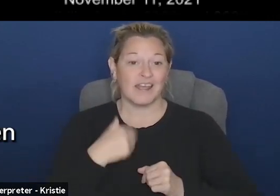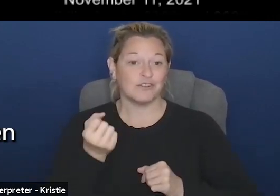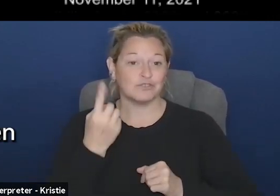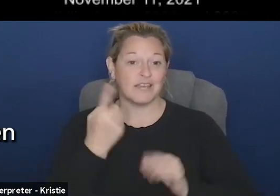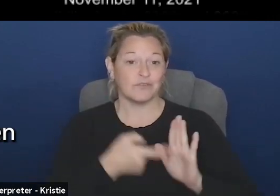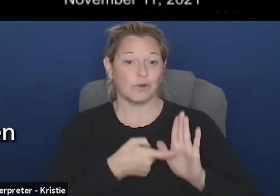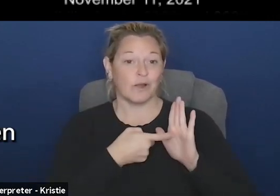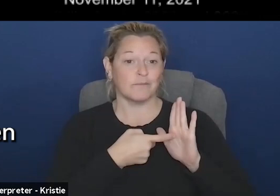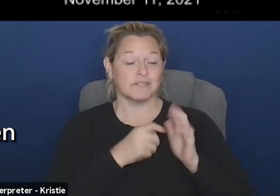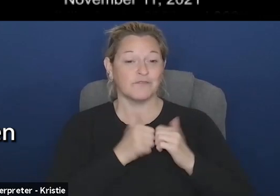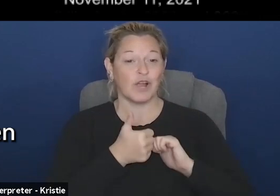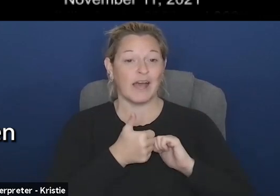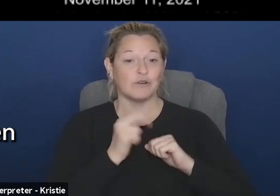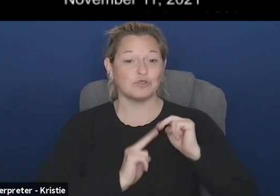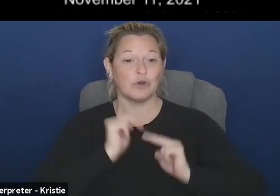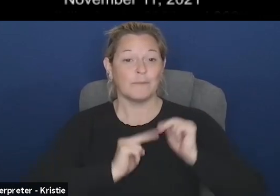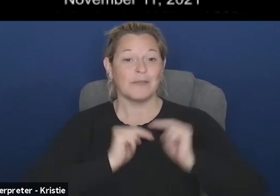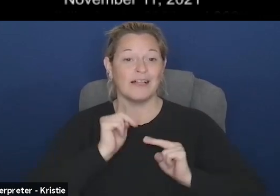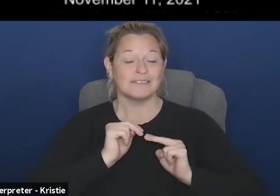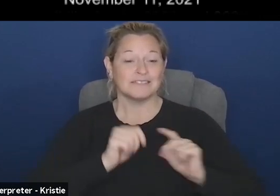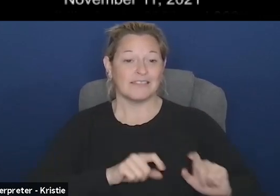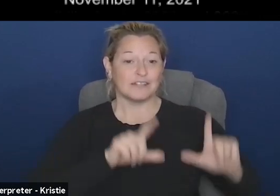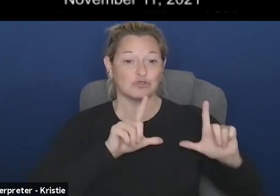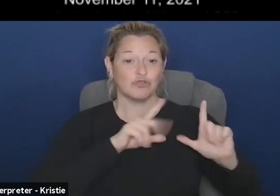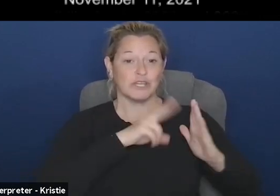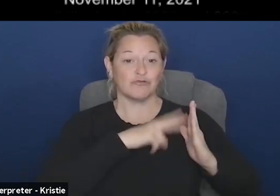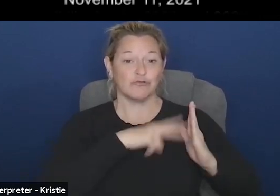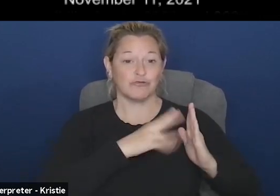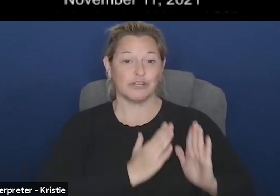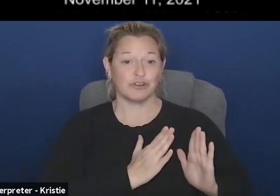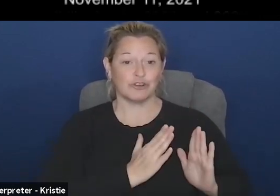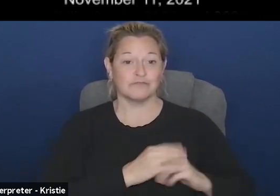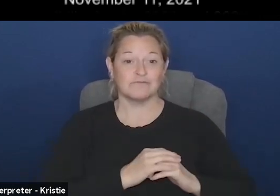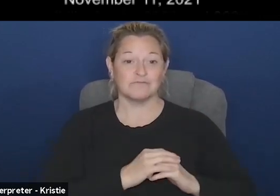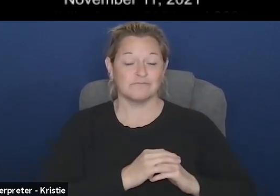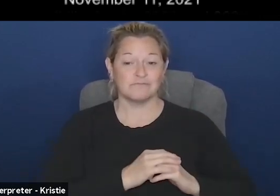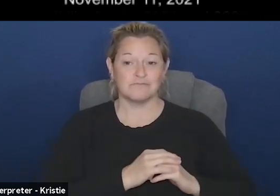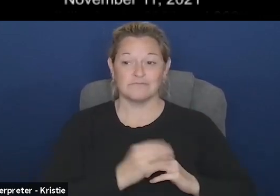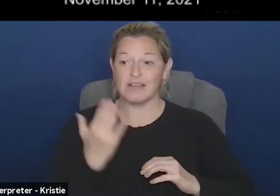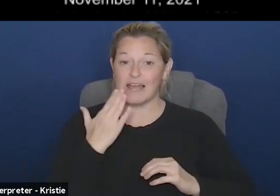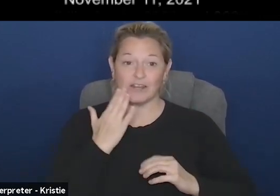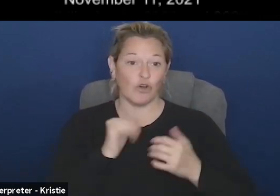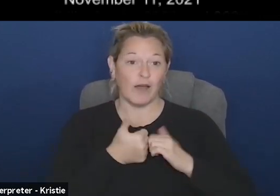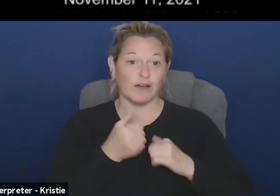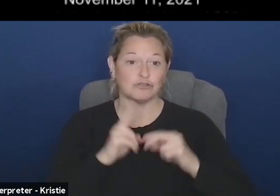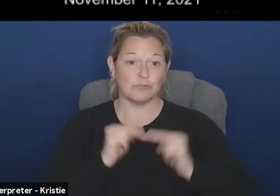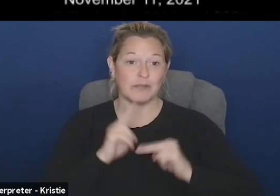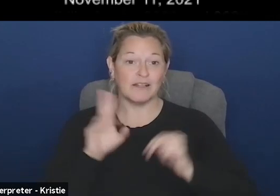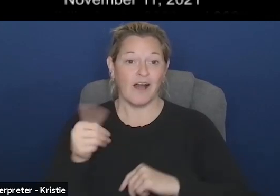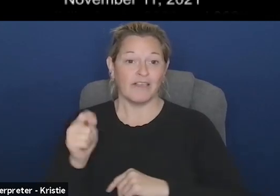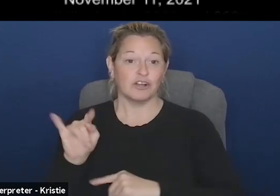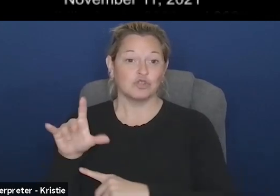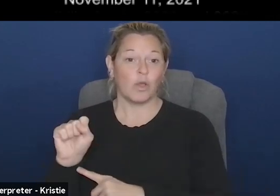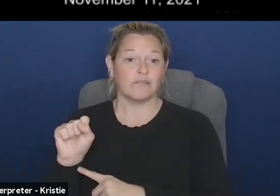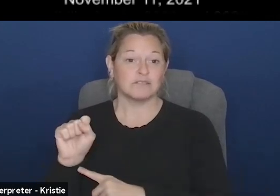how to build screen readers, how to build you know, other tools that I'll maybe talk about that I sort of